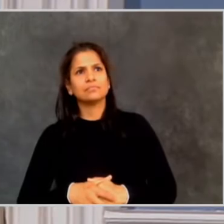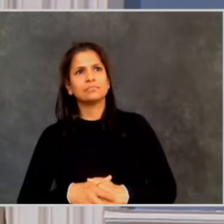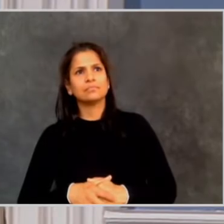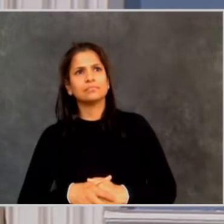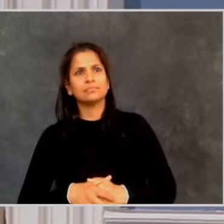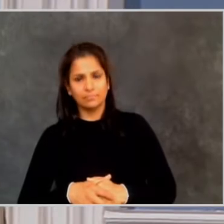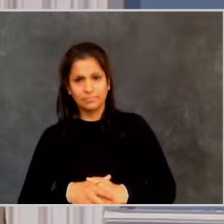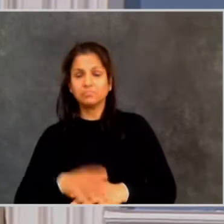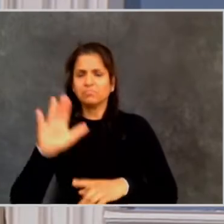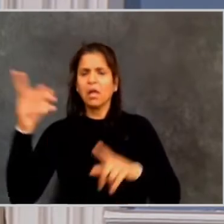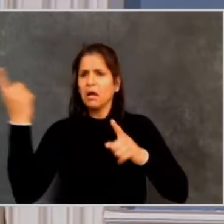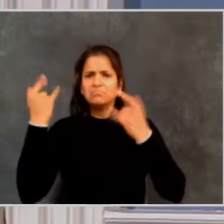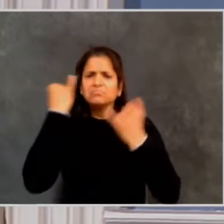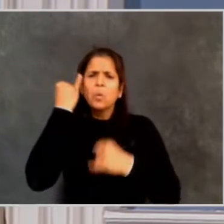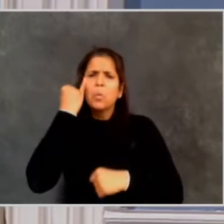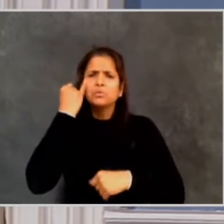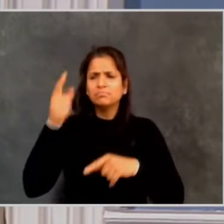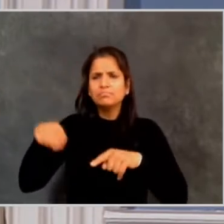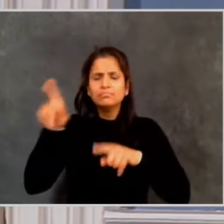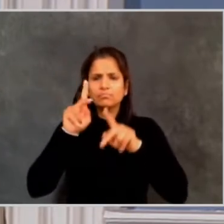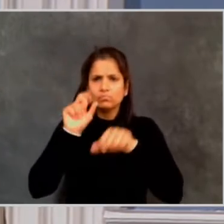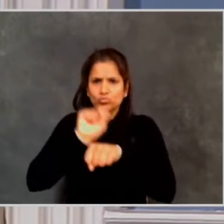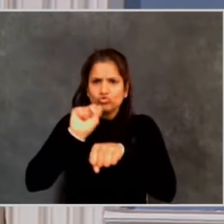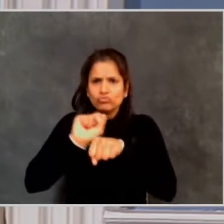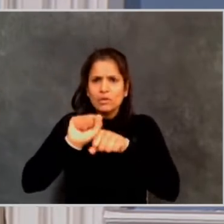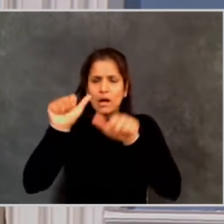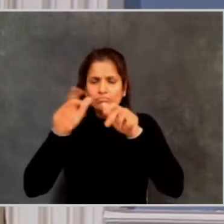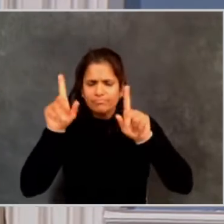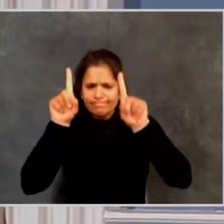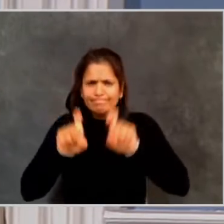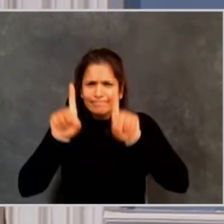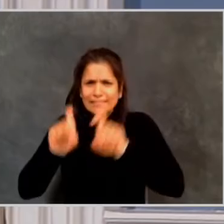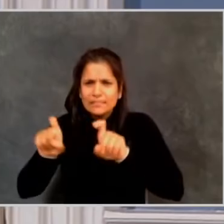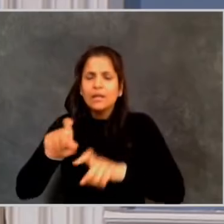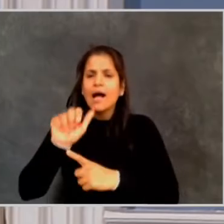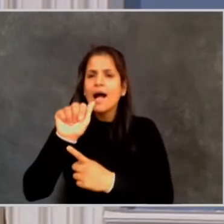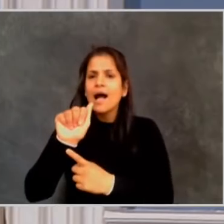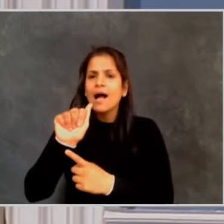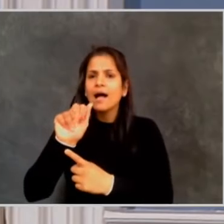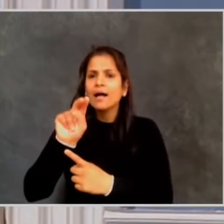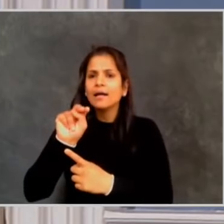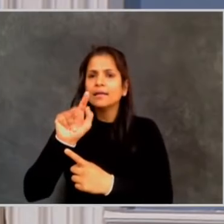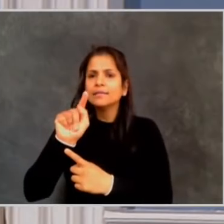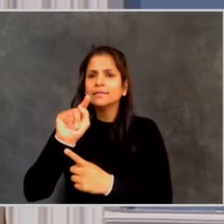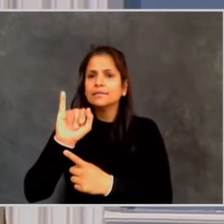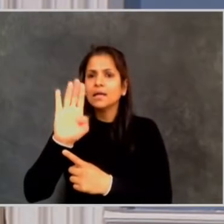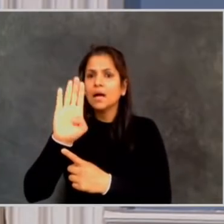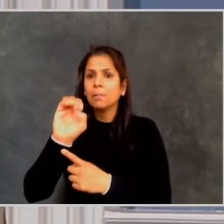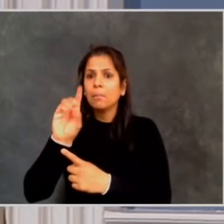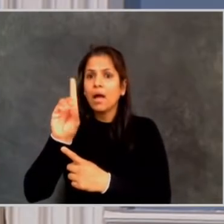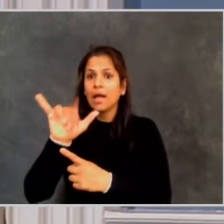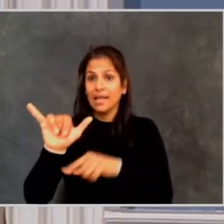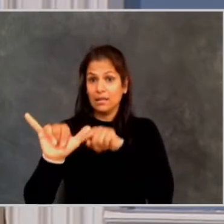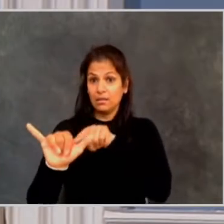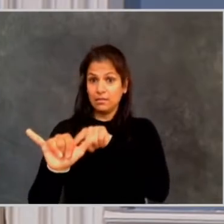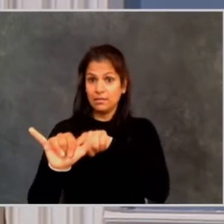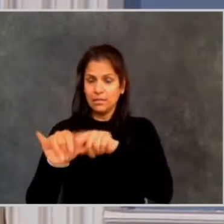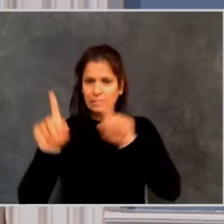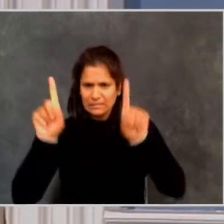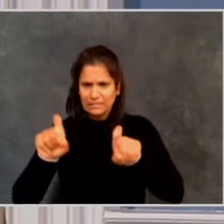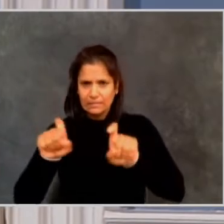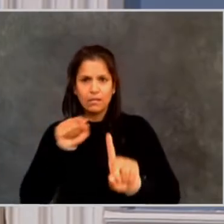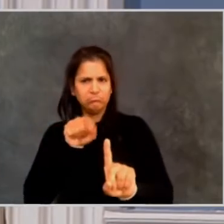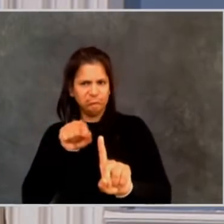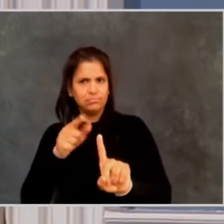of different ways. However, when we think about the what we're going to do with the results of those tests at